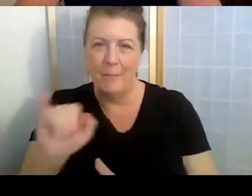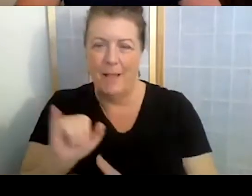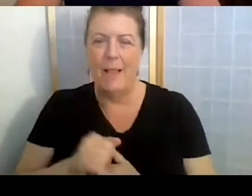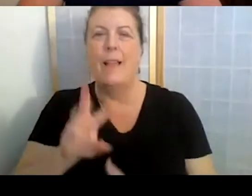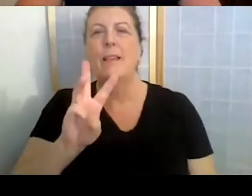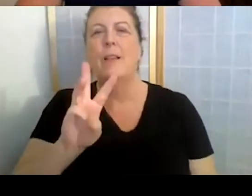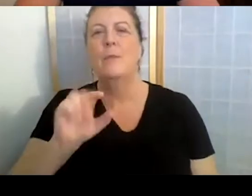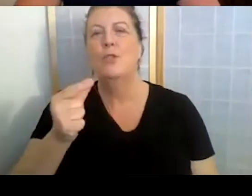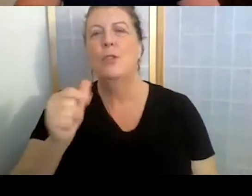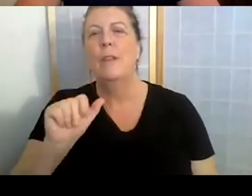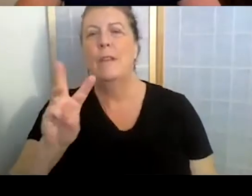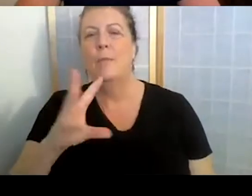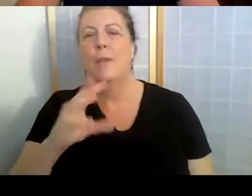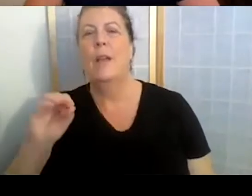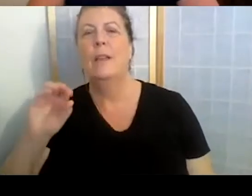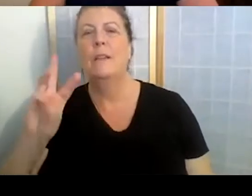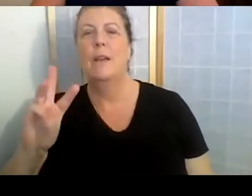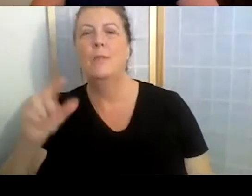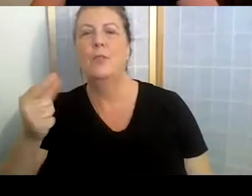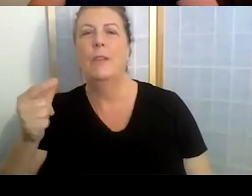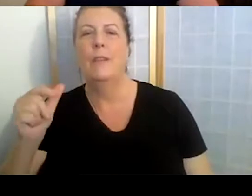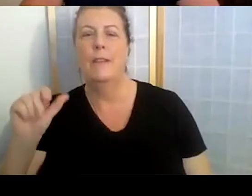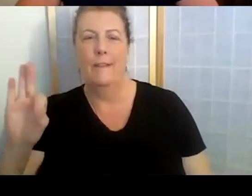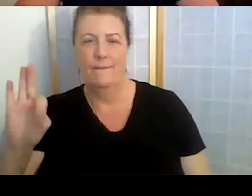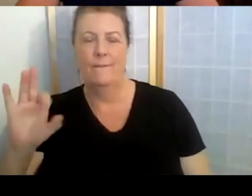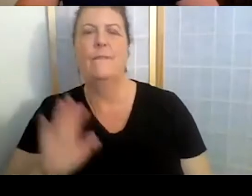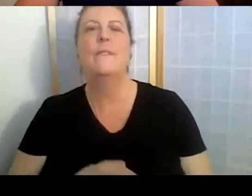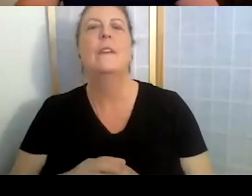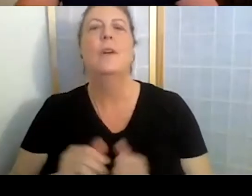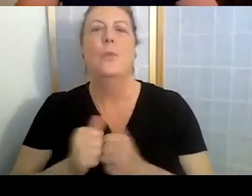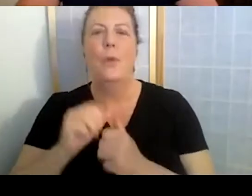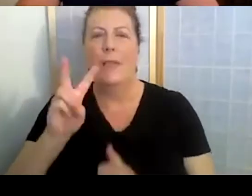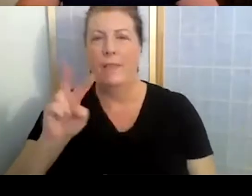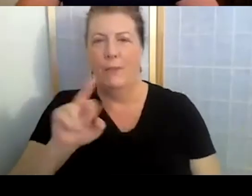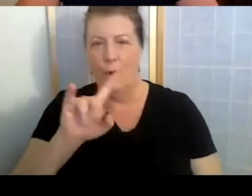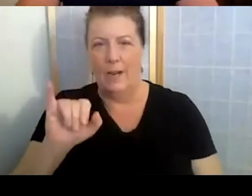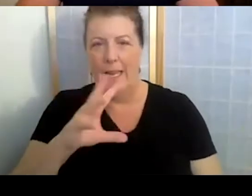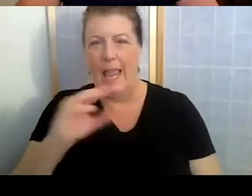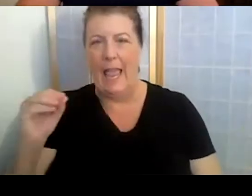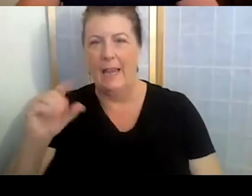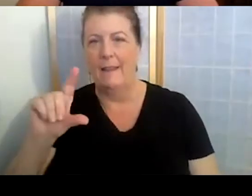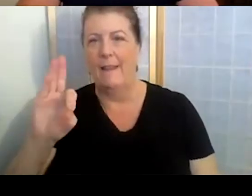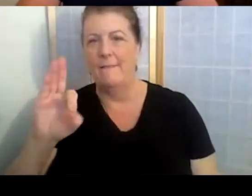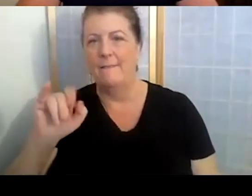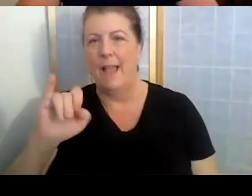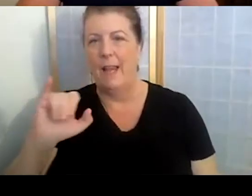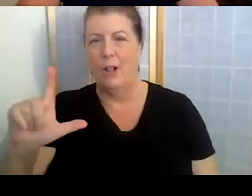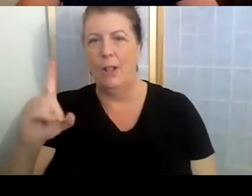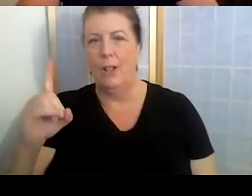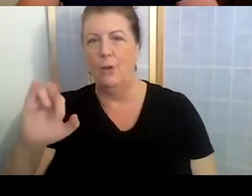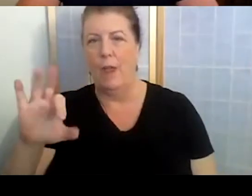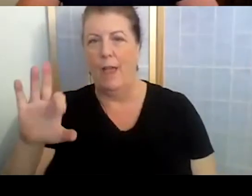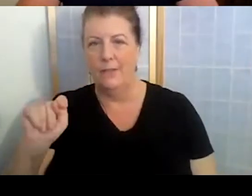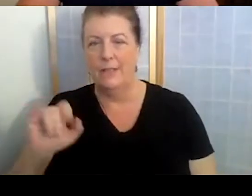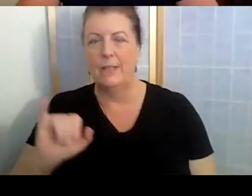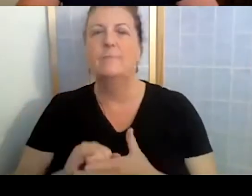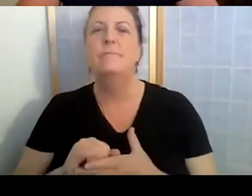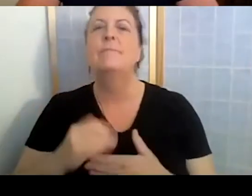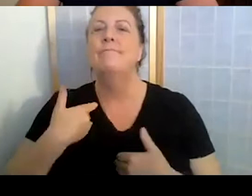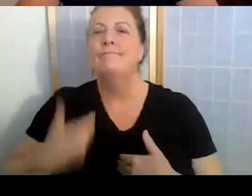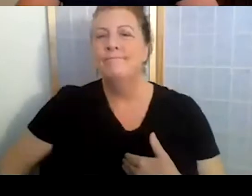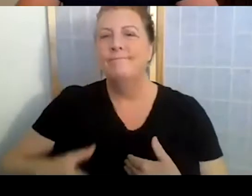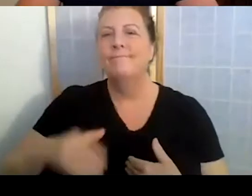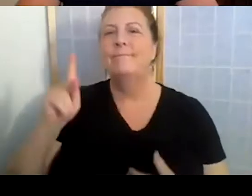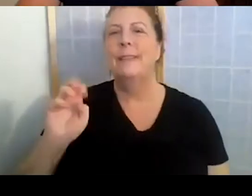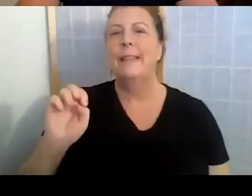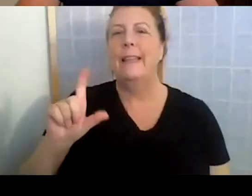with Variety and Final Draft. I'm Kelvin Yu, your host and moderator for the evening. And the panel now is going to feature Emmy nominees for the